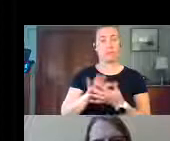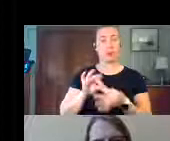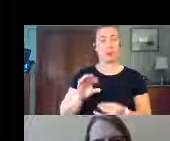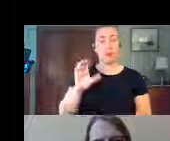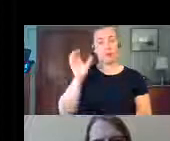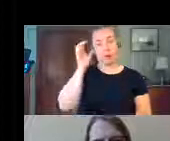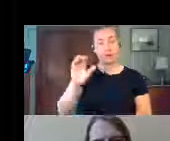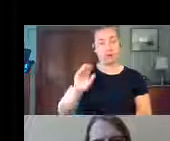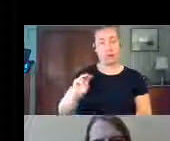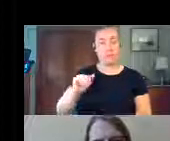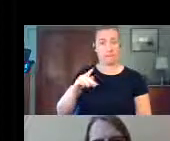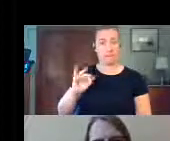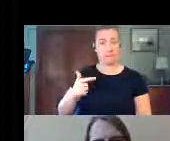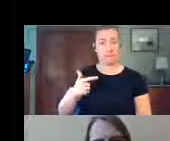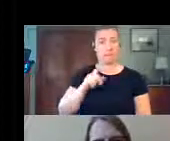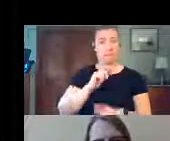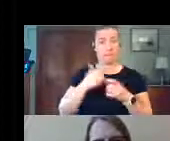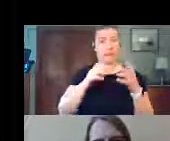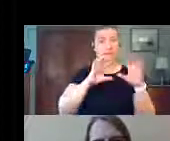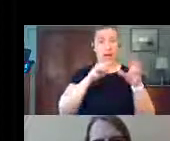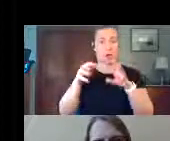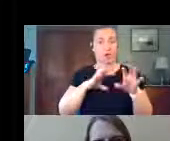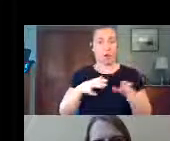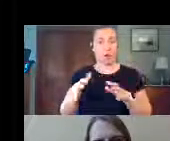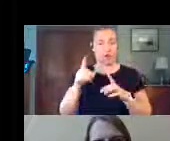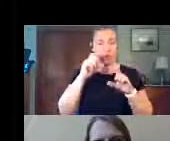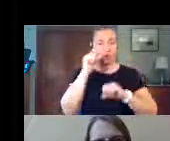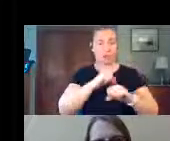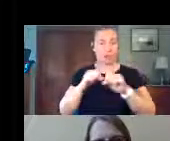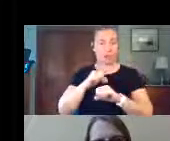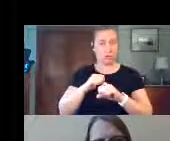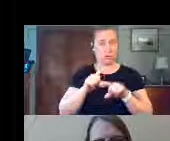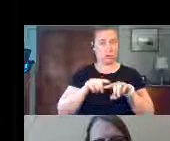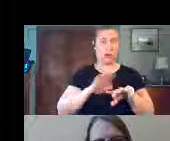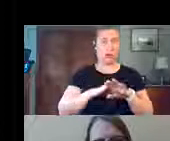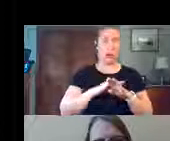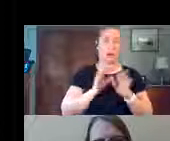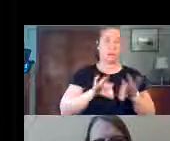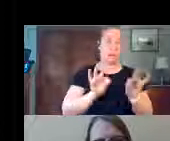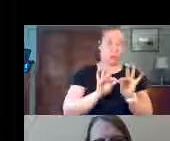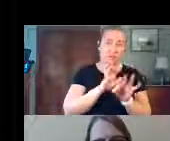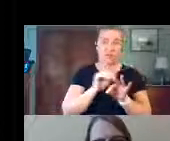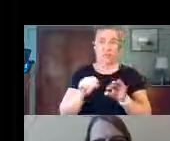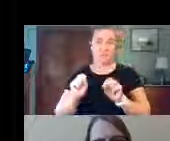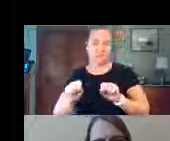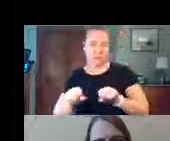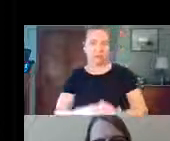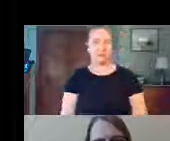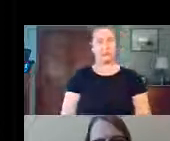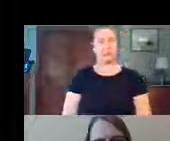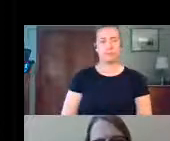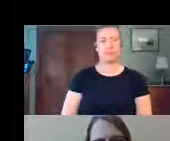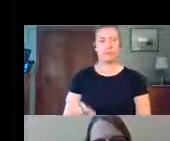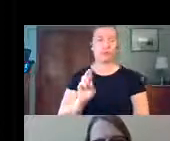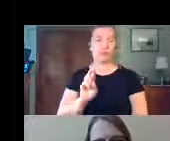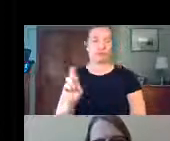actually categorized these strategies by importance and feasibility. So if you move all the way to the right, that those